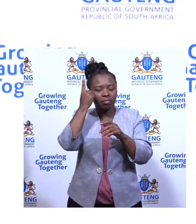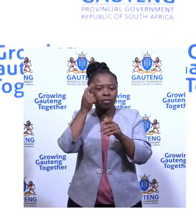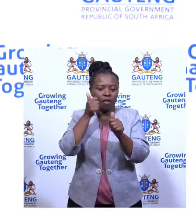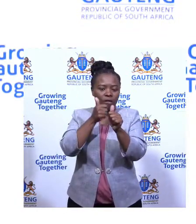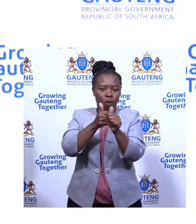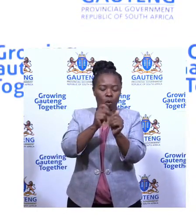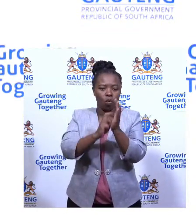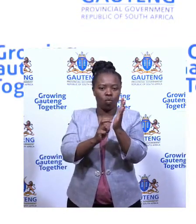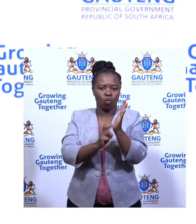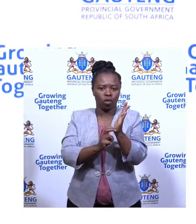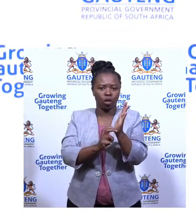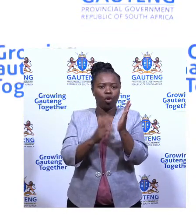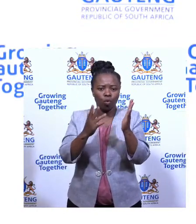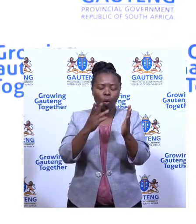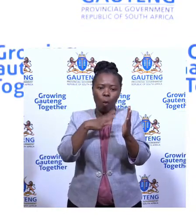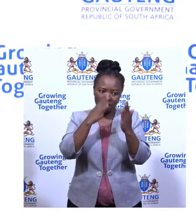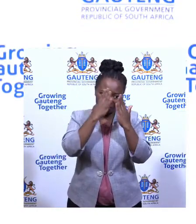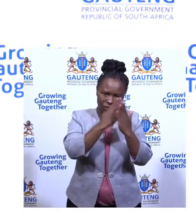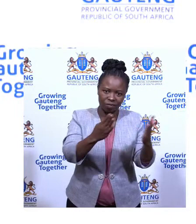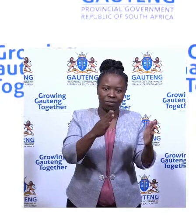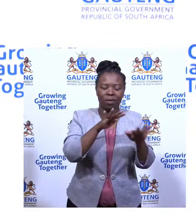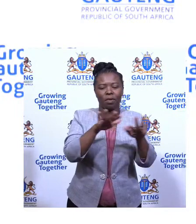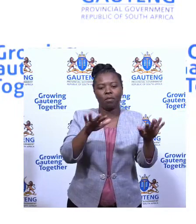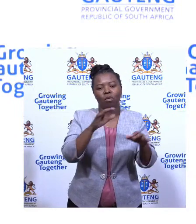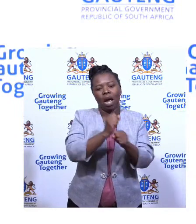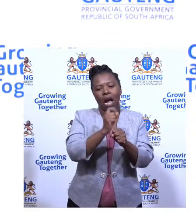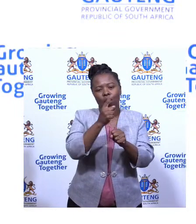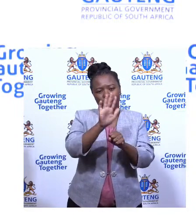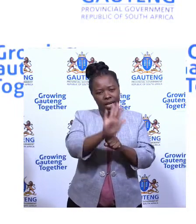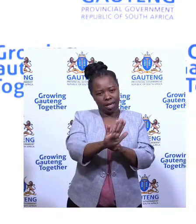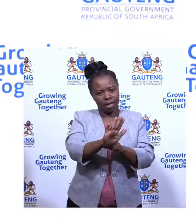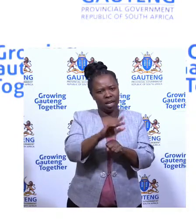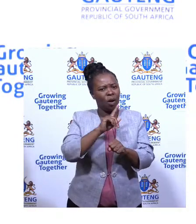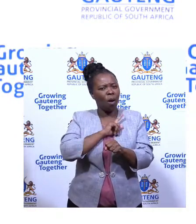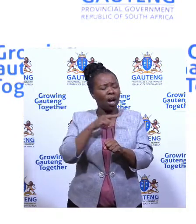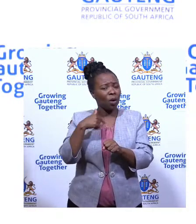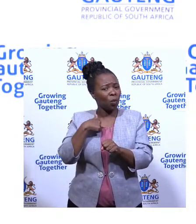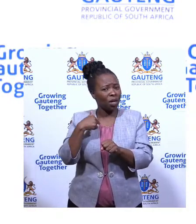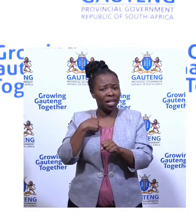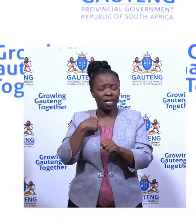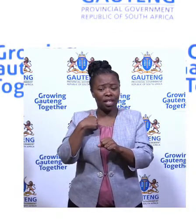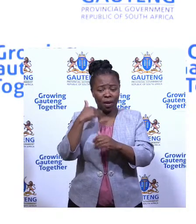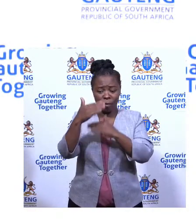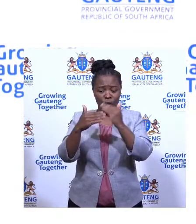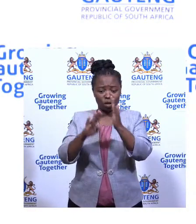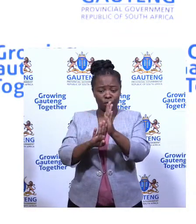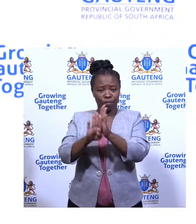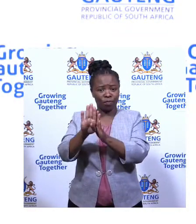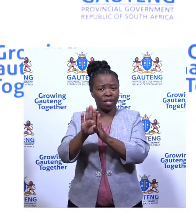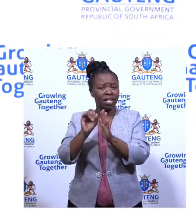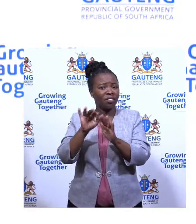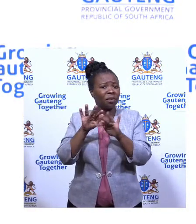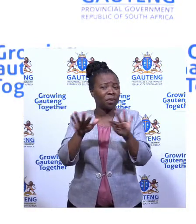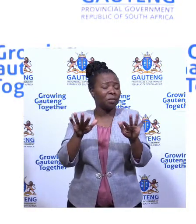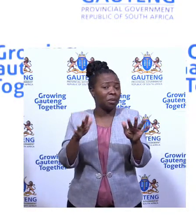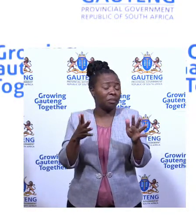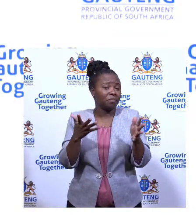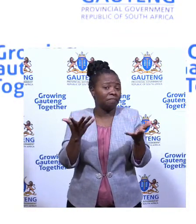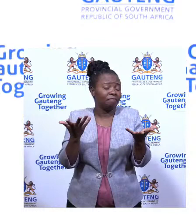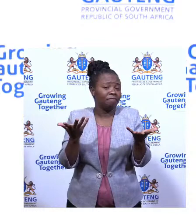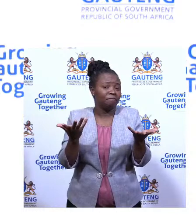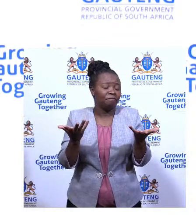of Gauteng. We can only make this progress if the people take this